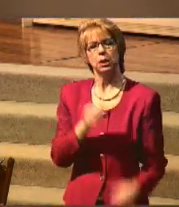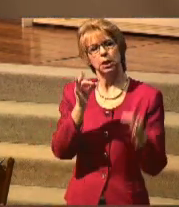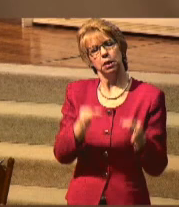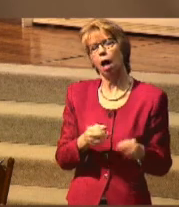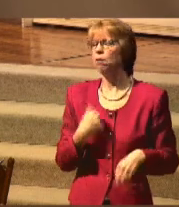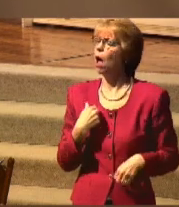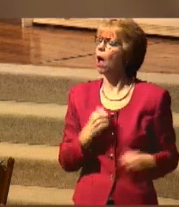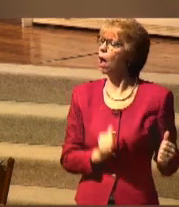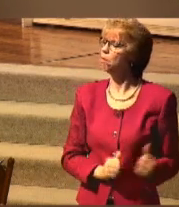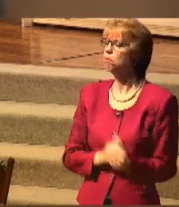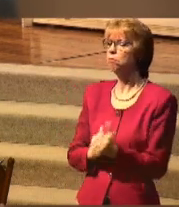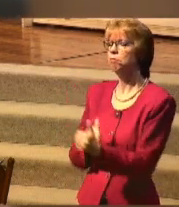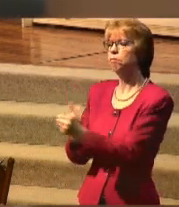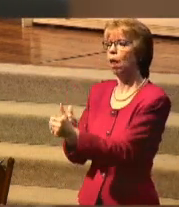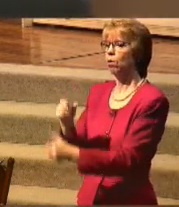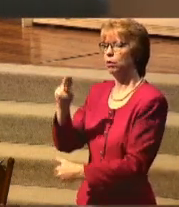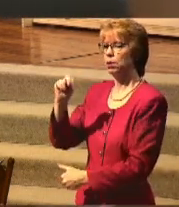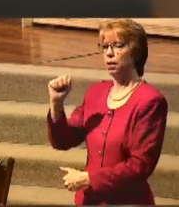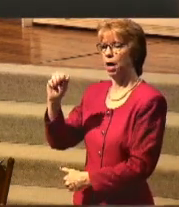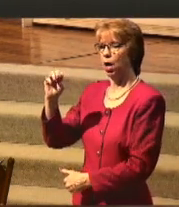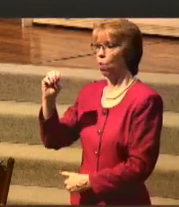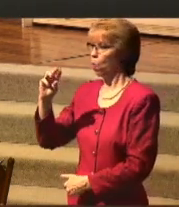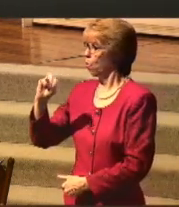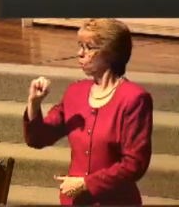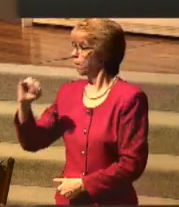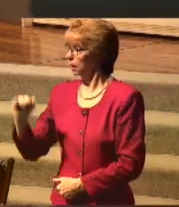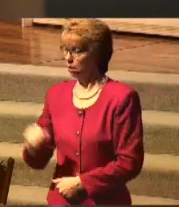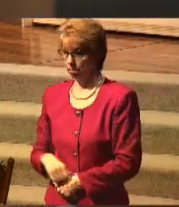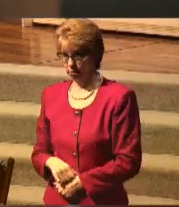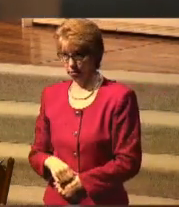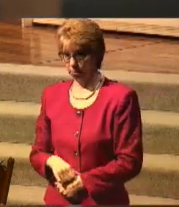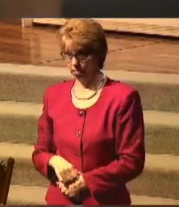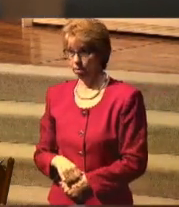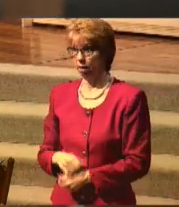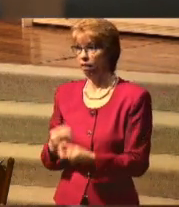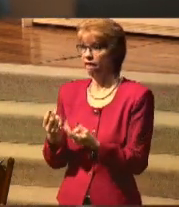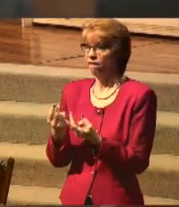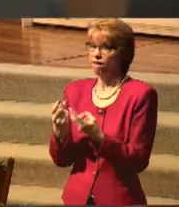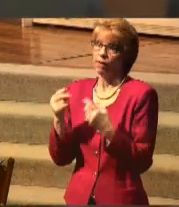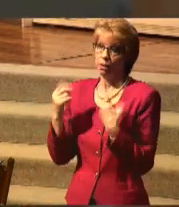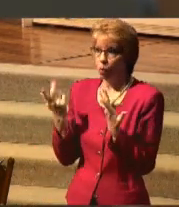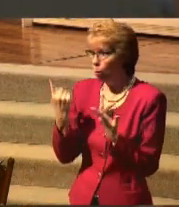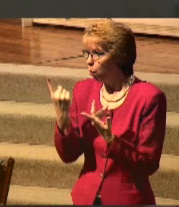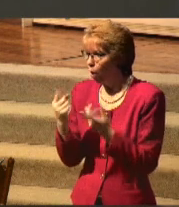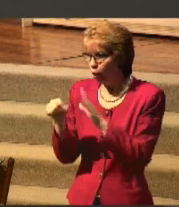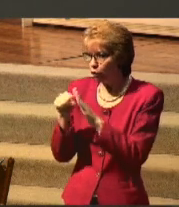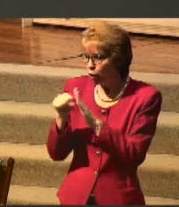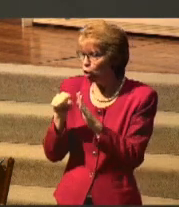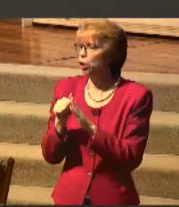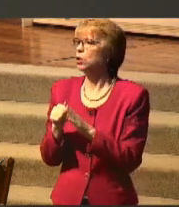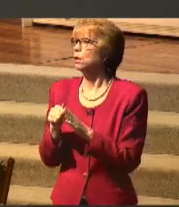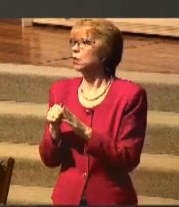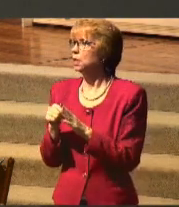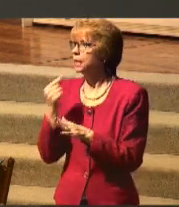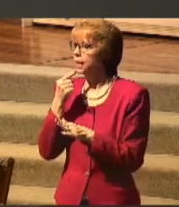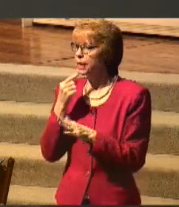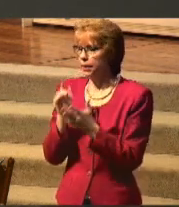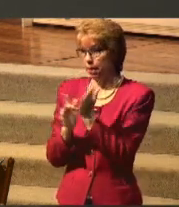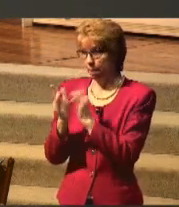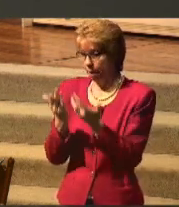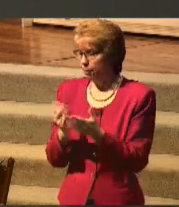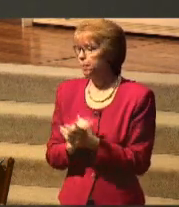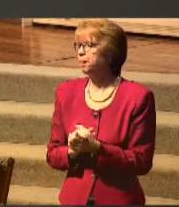Naomi. And Ruth chapter 1 and verse 16, a very famous verse from the Word of God. You'll probably recognize it. The Bible